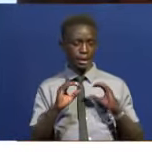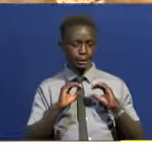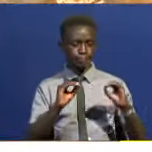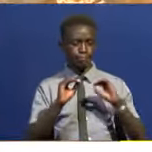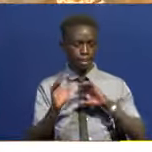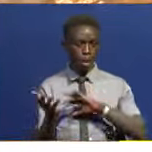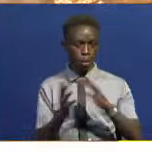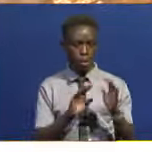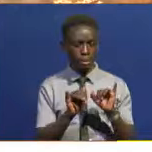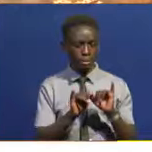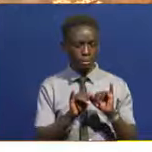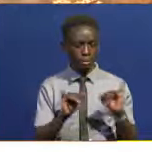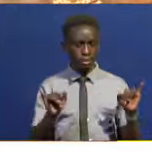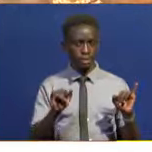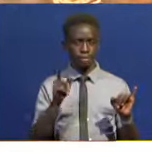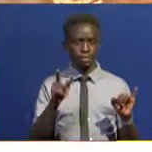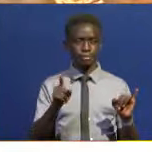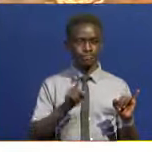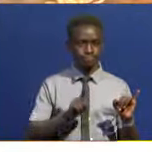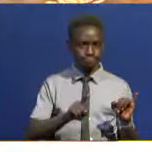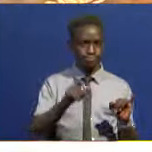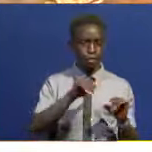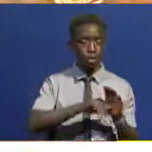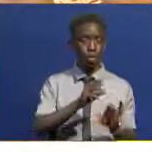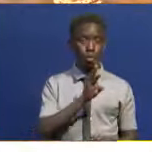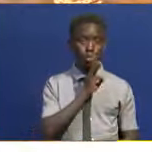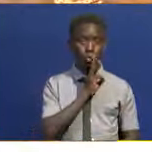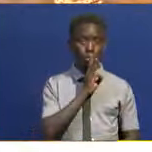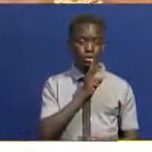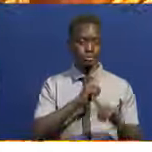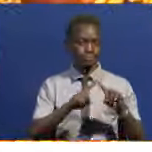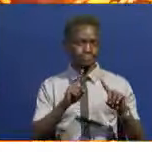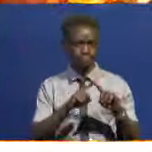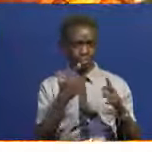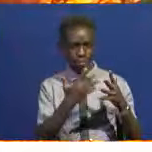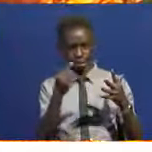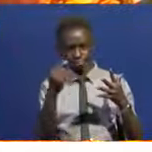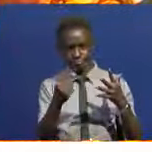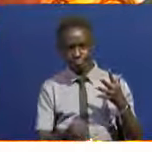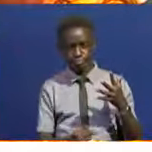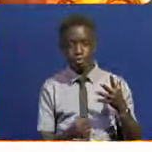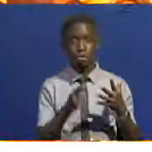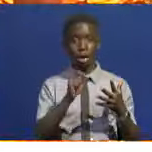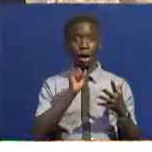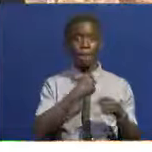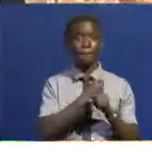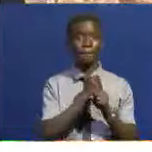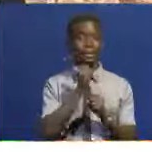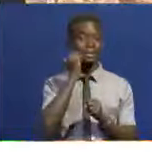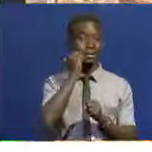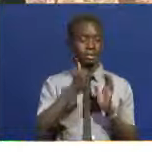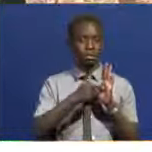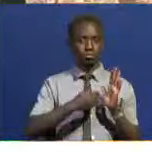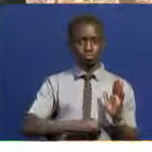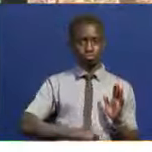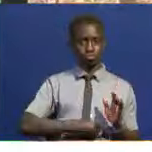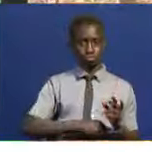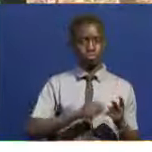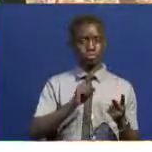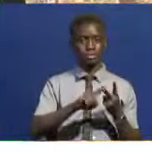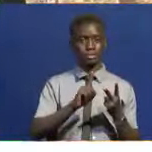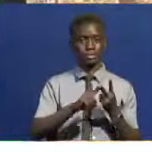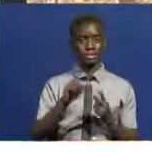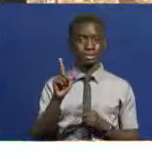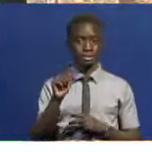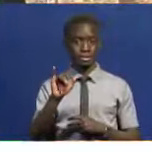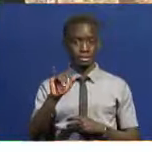bacteria, viruses and microorganisms that could cause diseases such as cholera, typhoid and diarrhea. Inaweza kuondoa germs zote